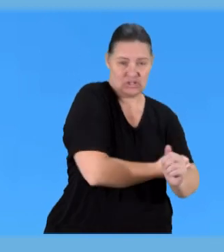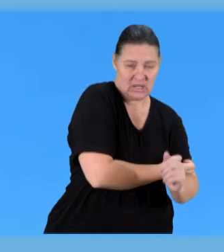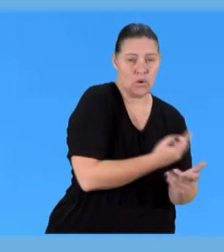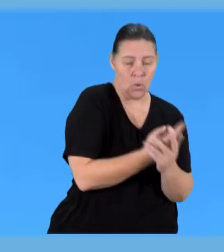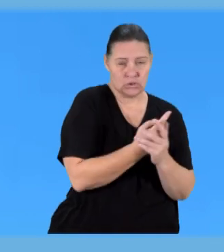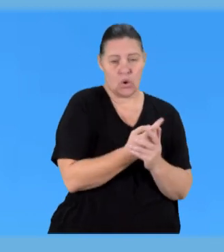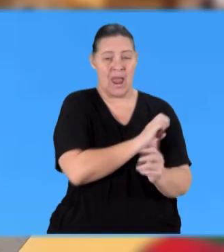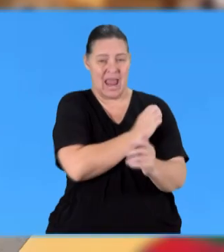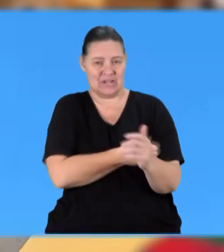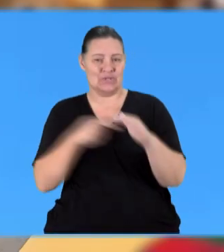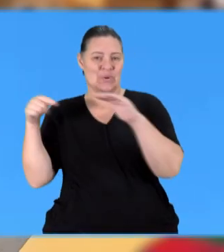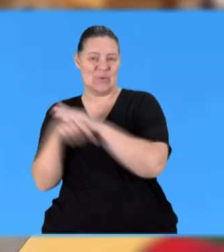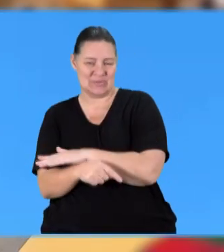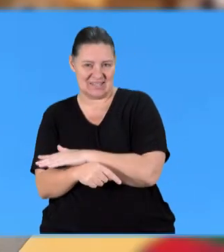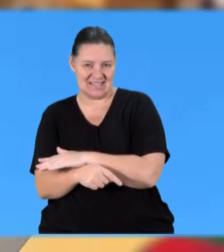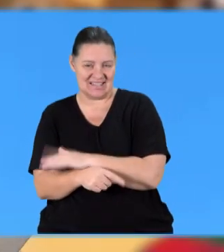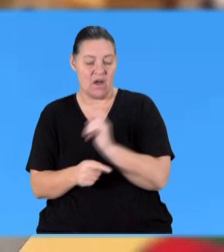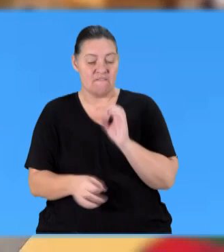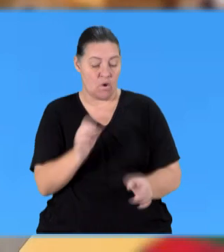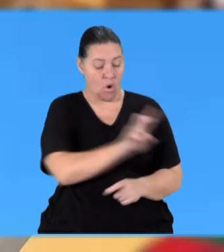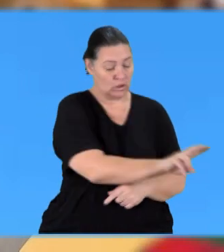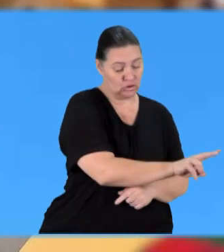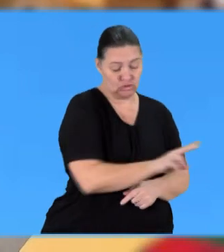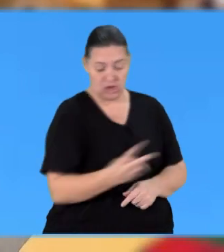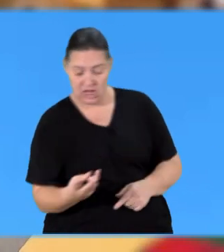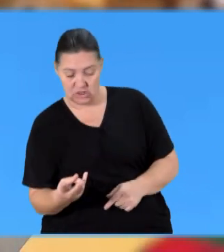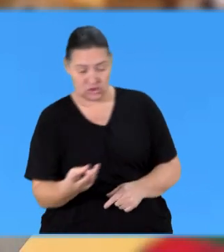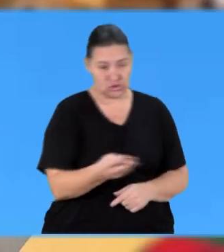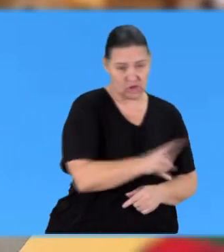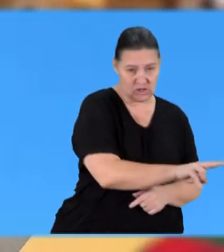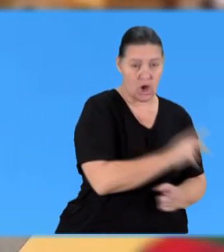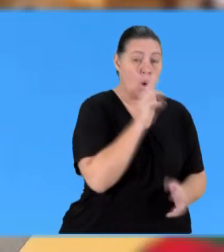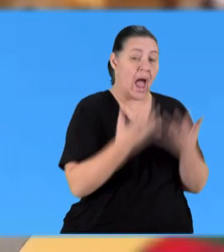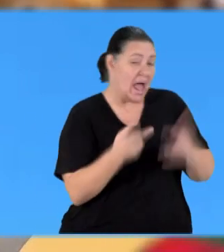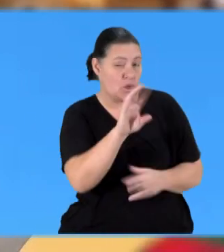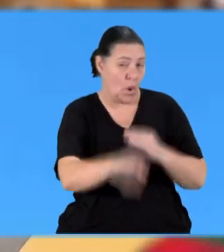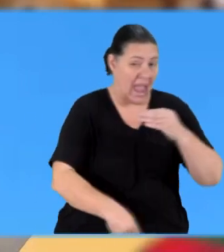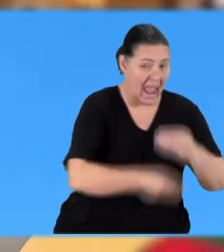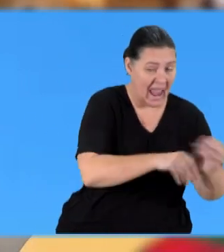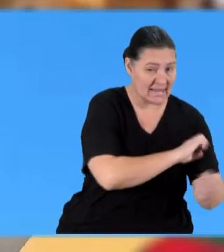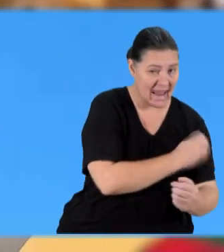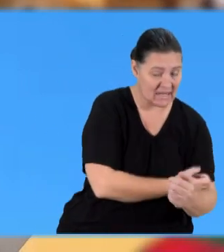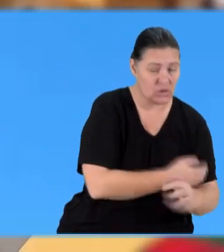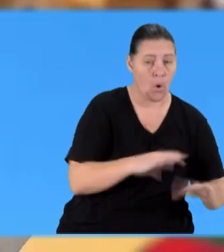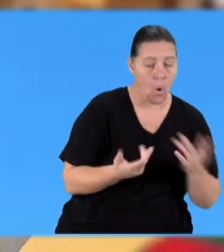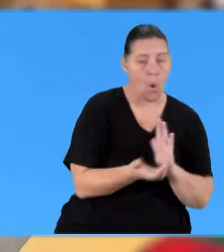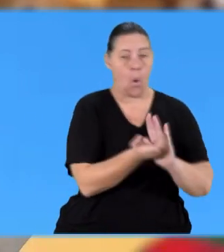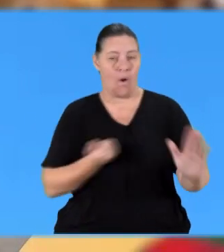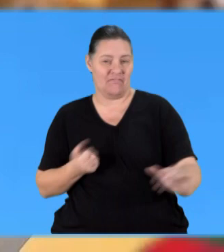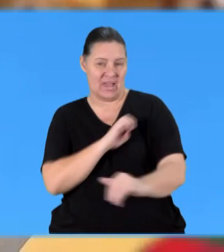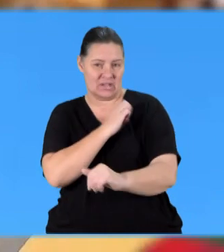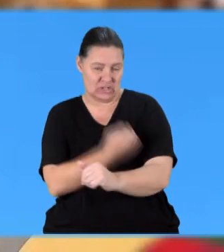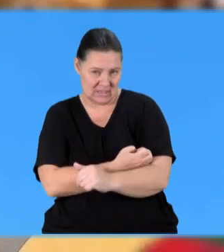of energy. That for a change of state to happen, we either need to be adding energy or we need to be removing